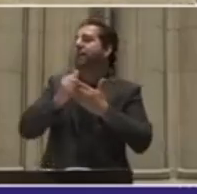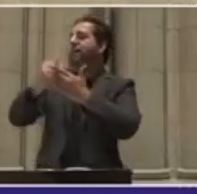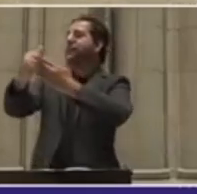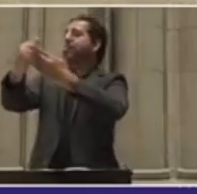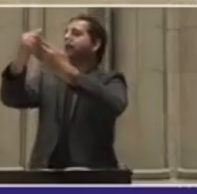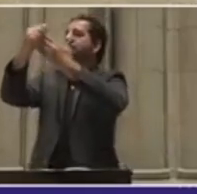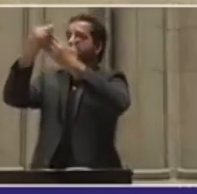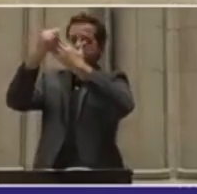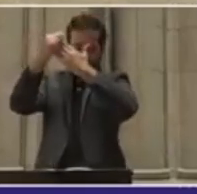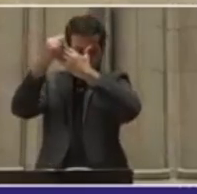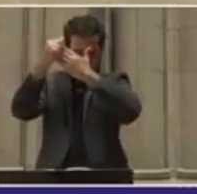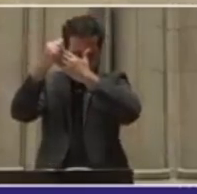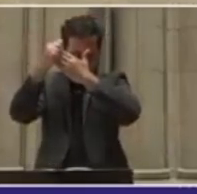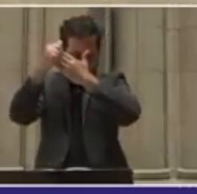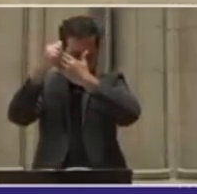Lord.